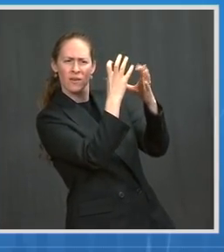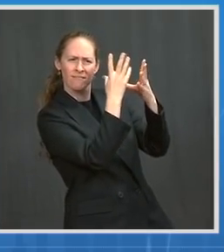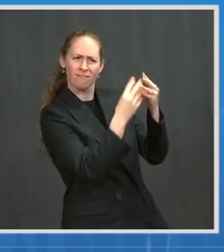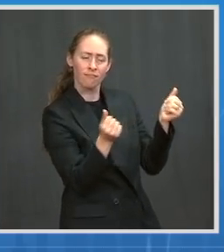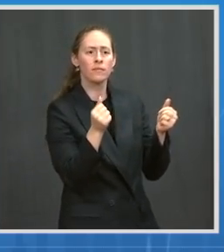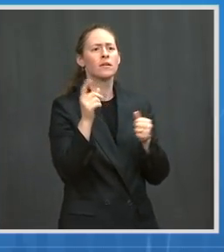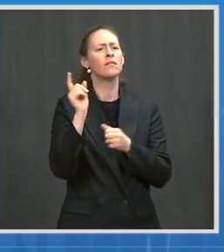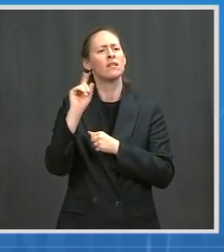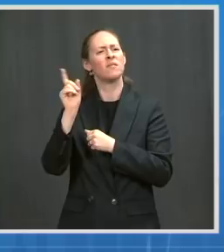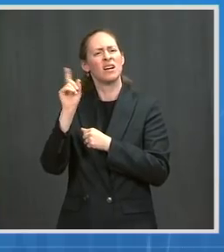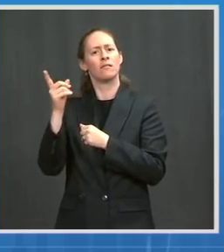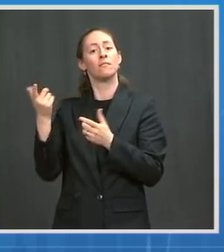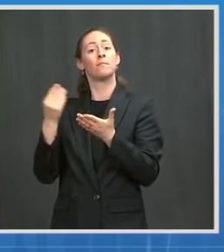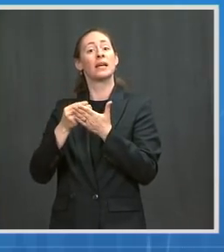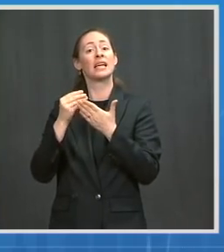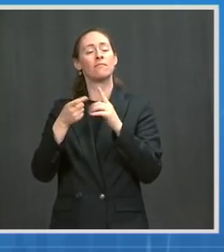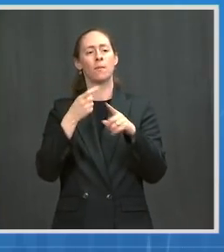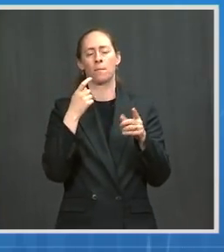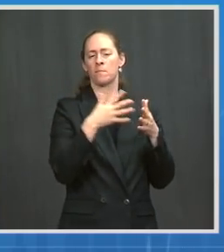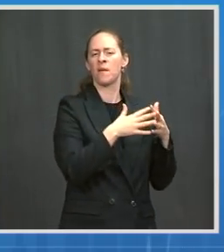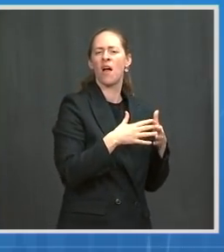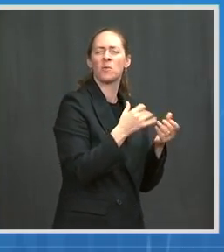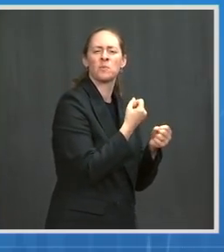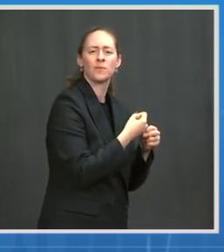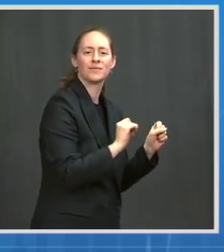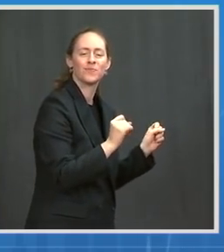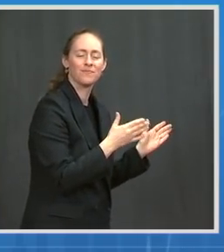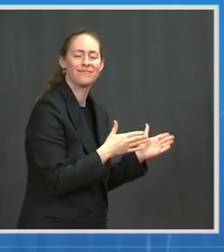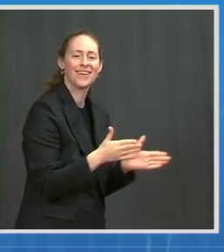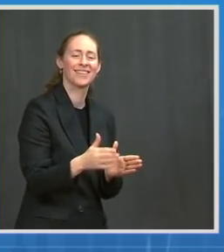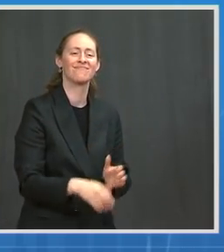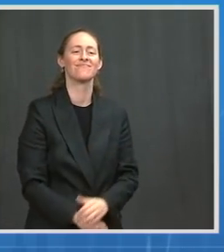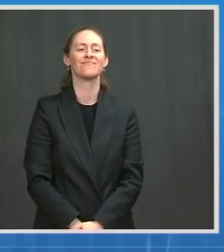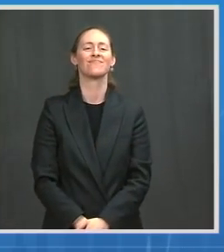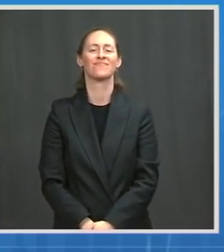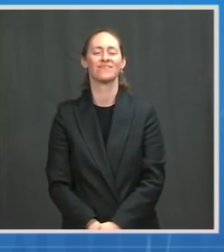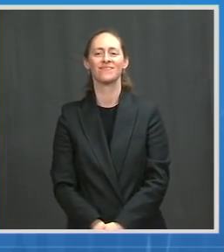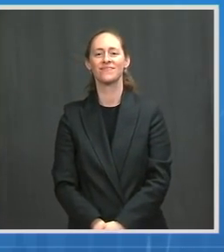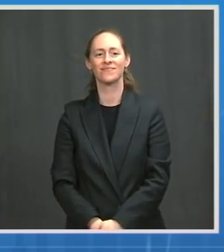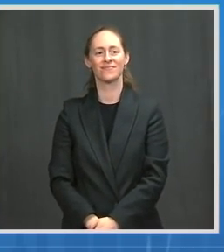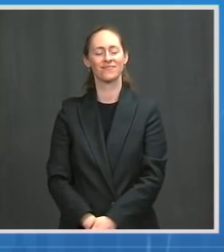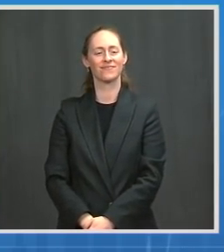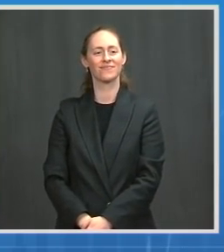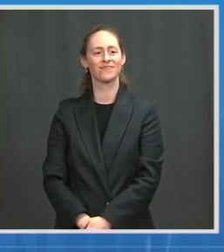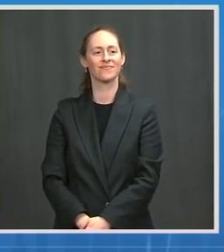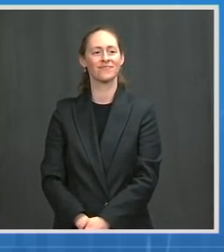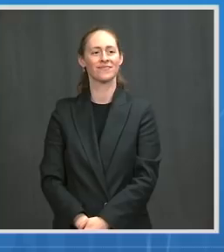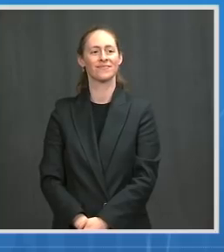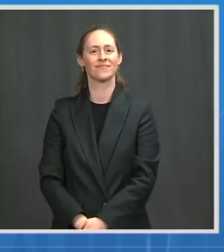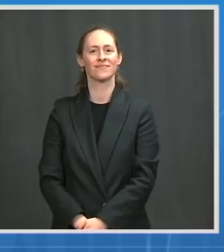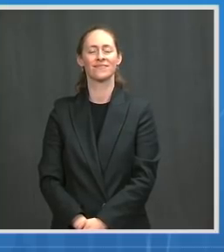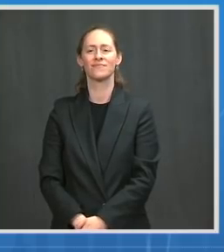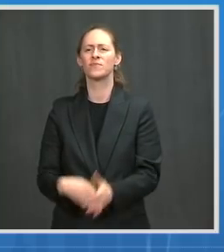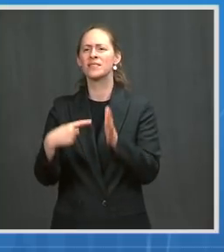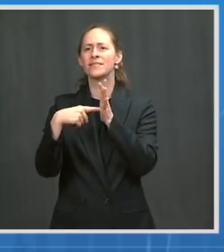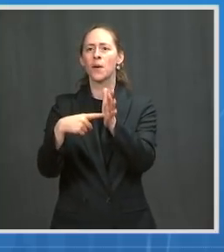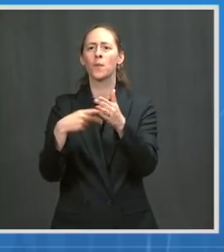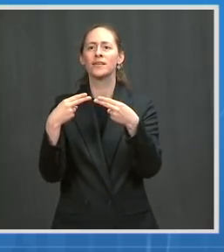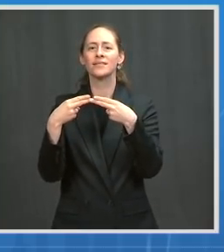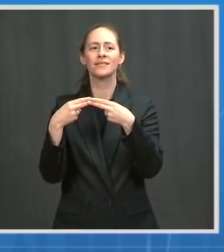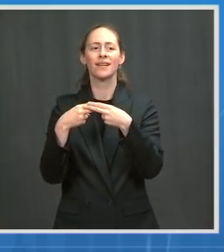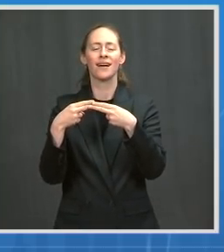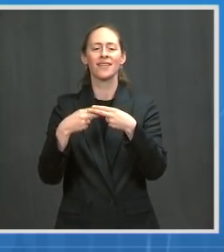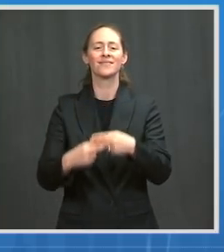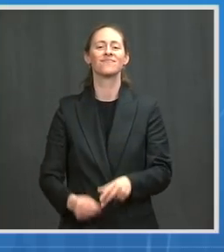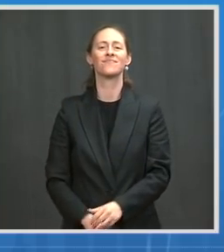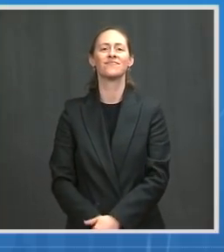With that, over to Dr. Fauci. Thank you very much, Jeff. Can I have that first slide? So today, the Biden